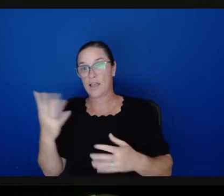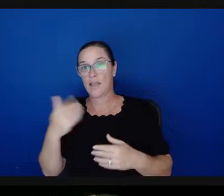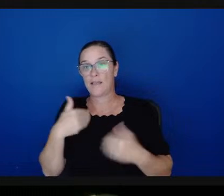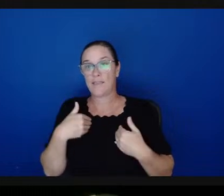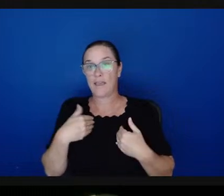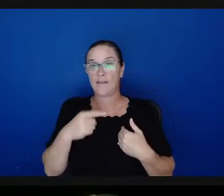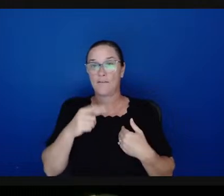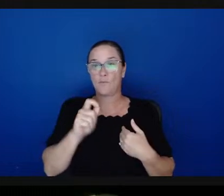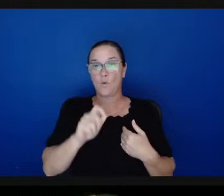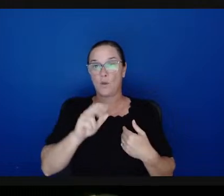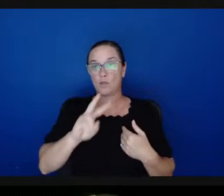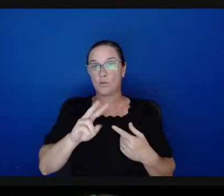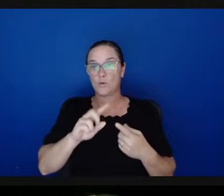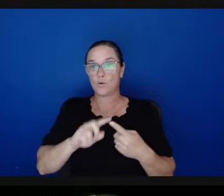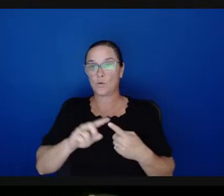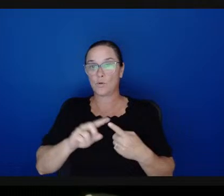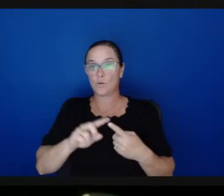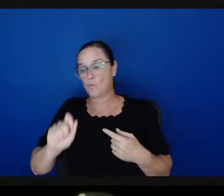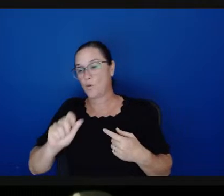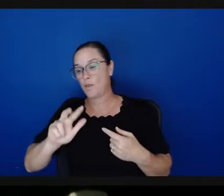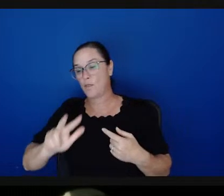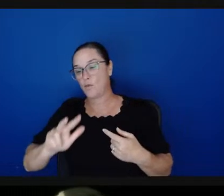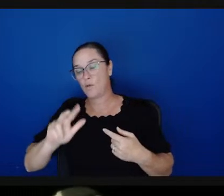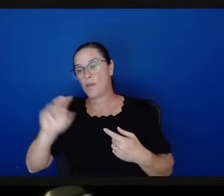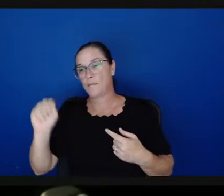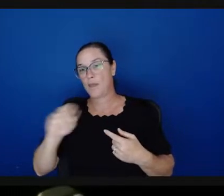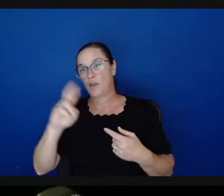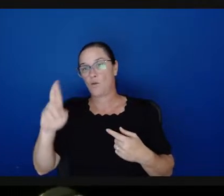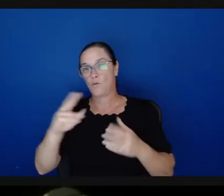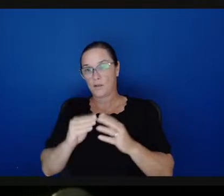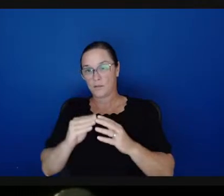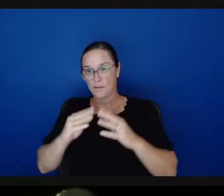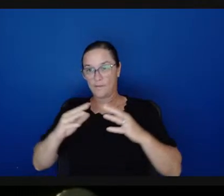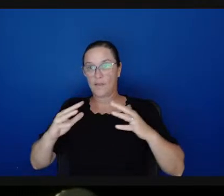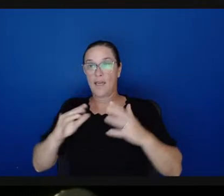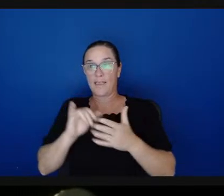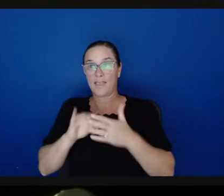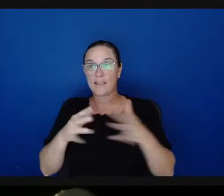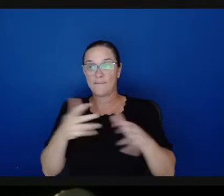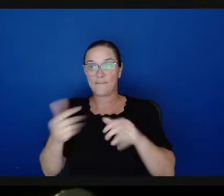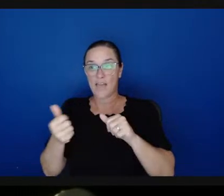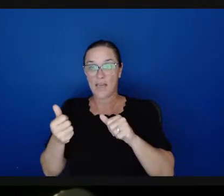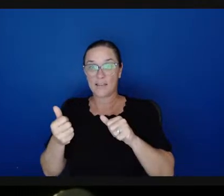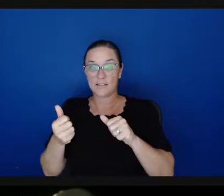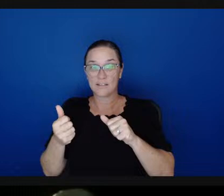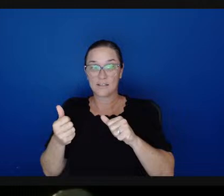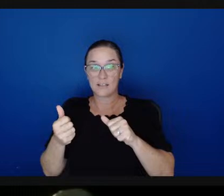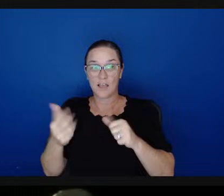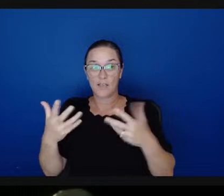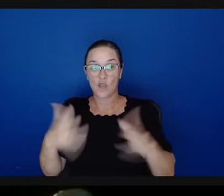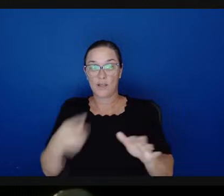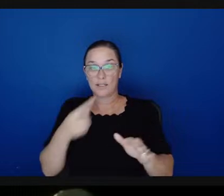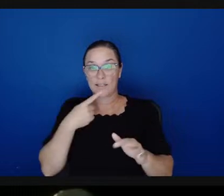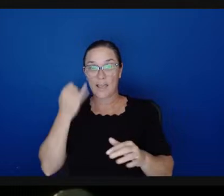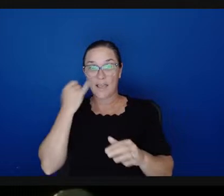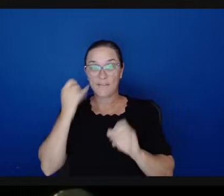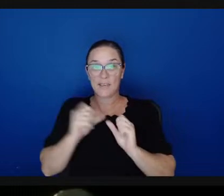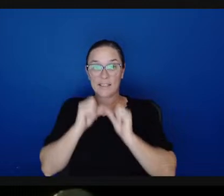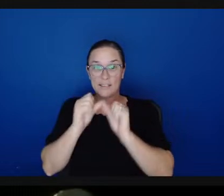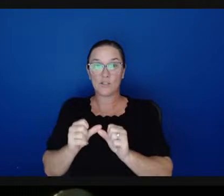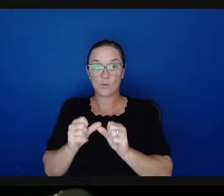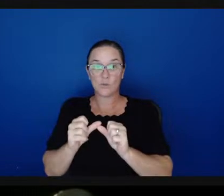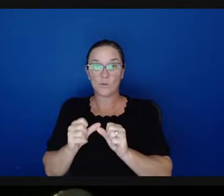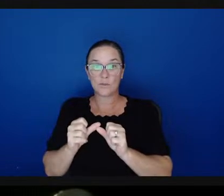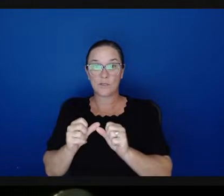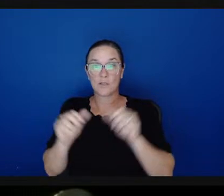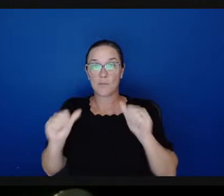0.3 microradians of inflation, which is a rapid rate. And already they say if that continued,